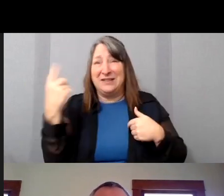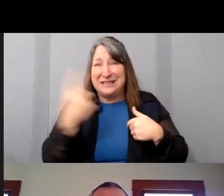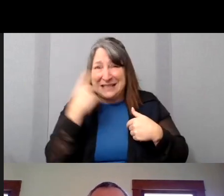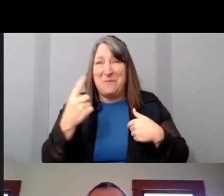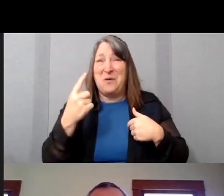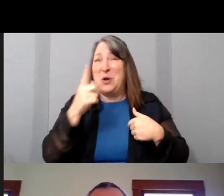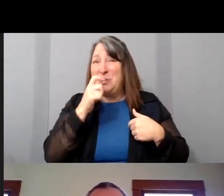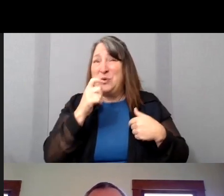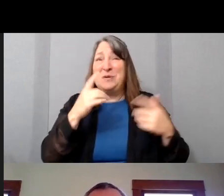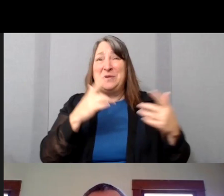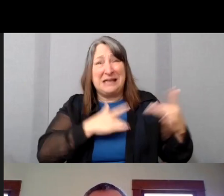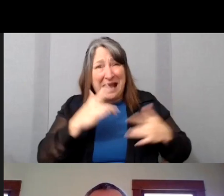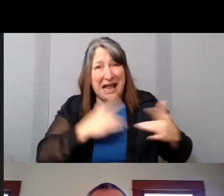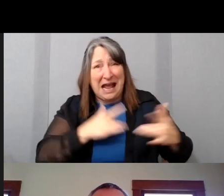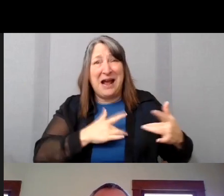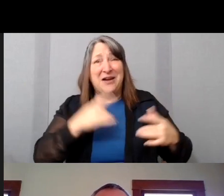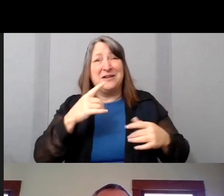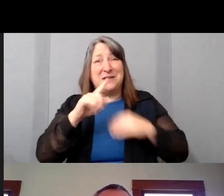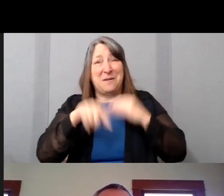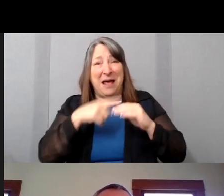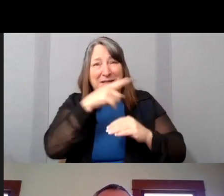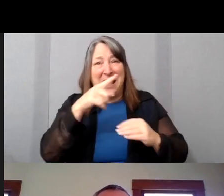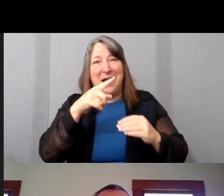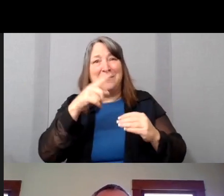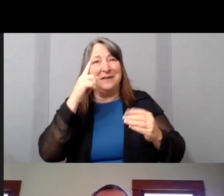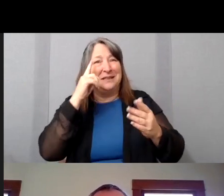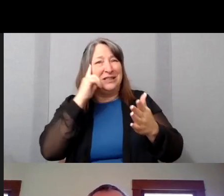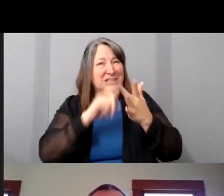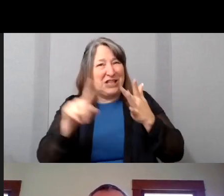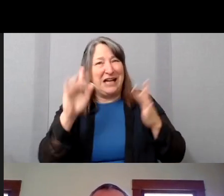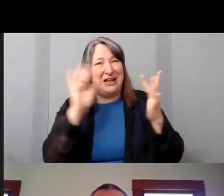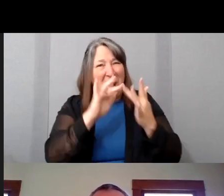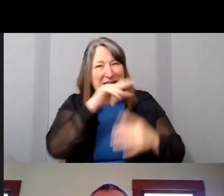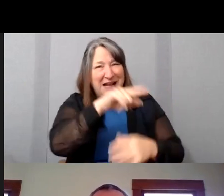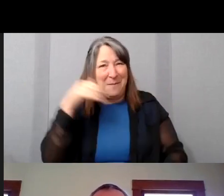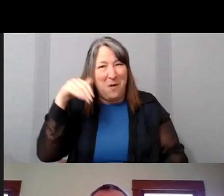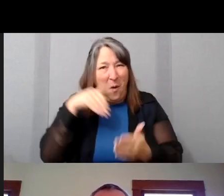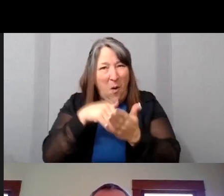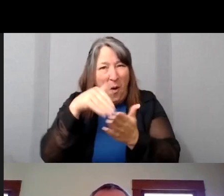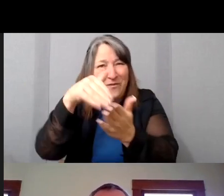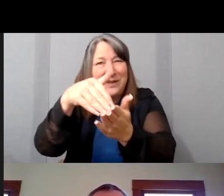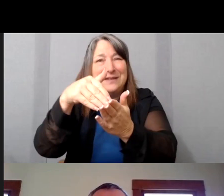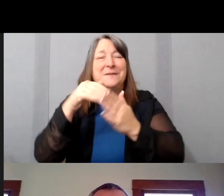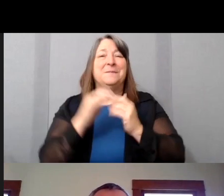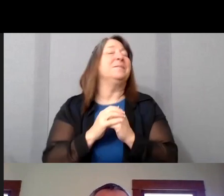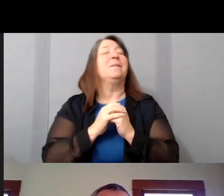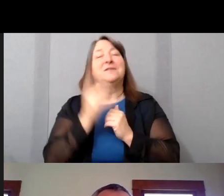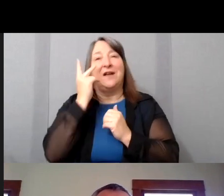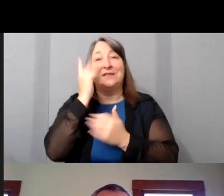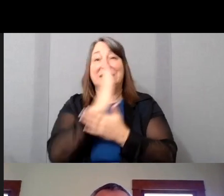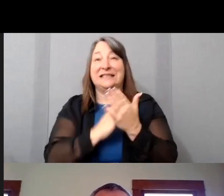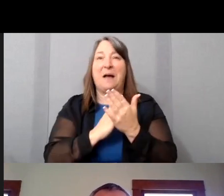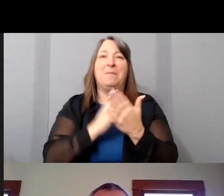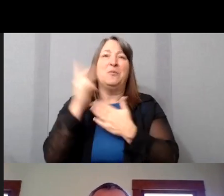them, that's checking in with them. I think that's important. So I have seen some programs relax some of